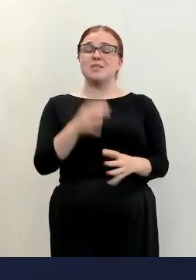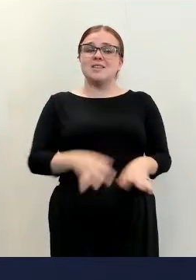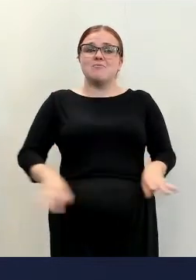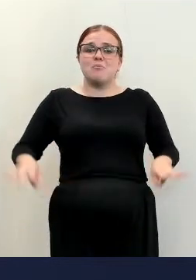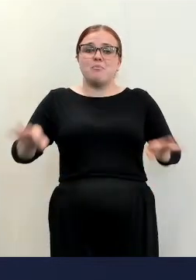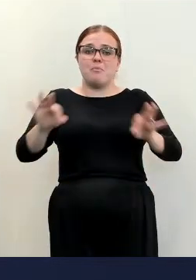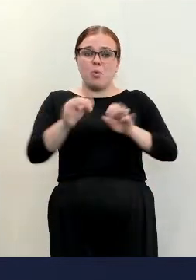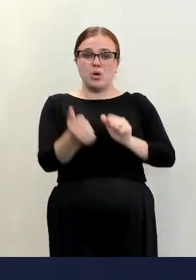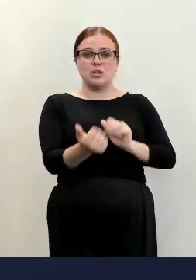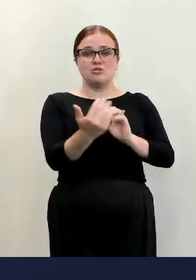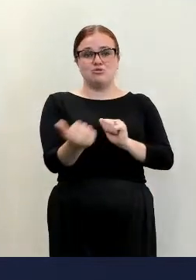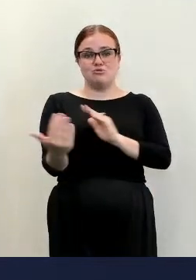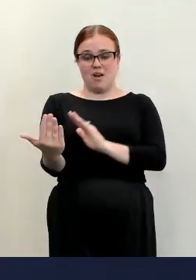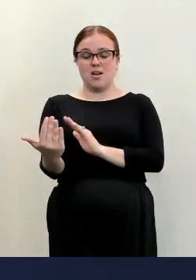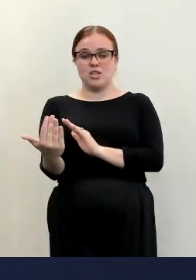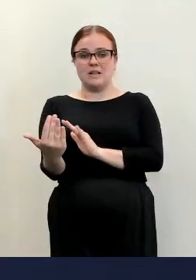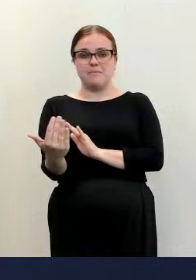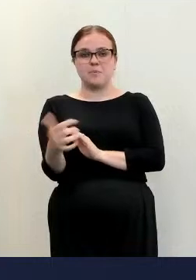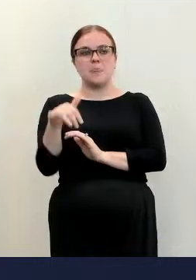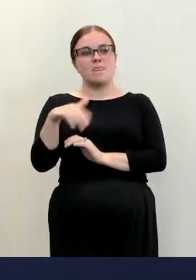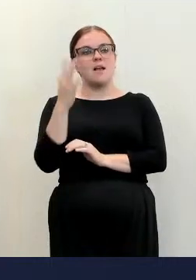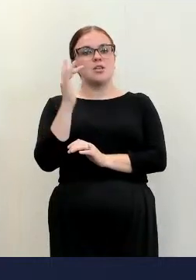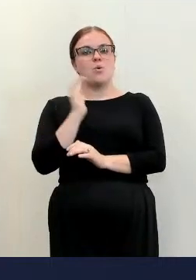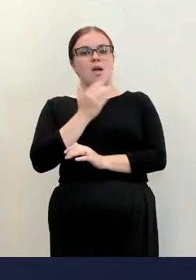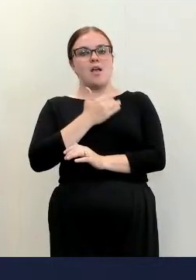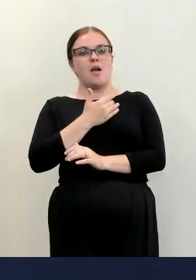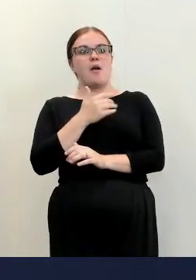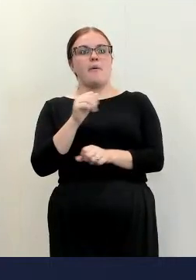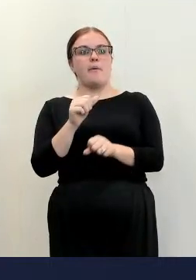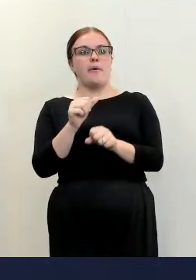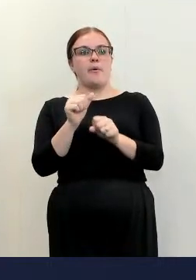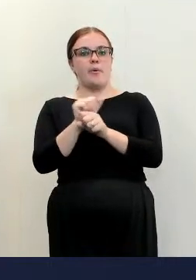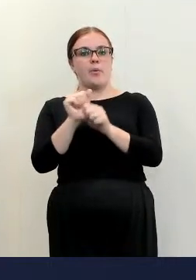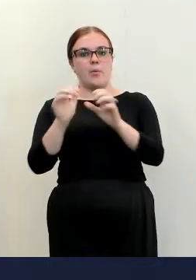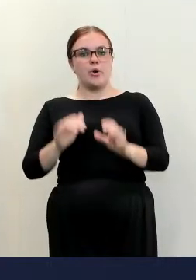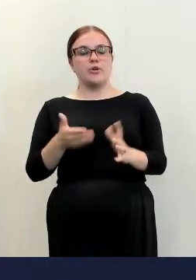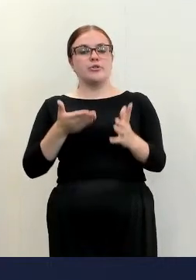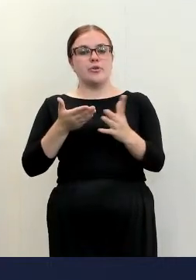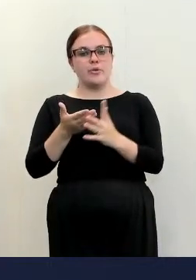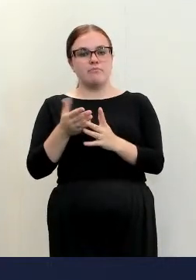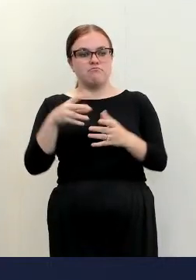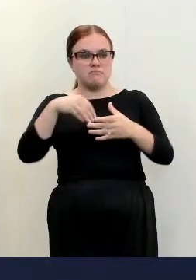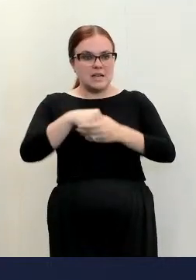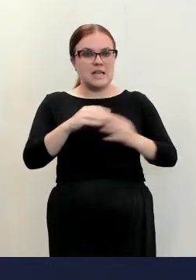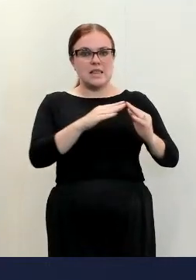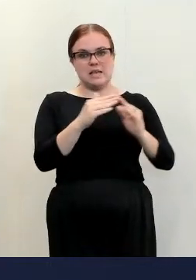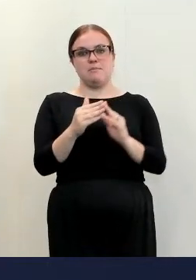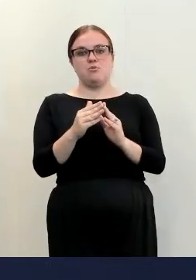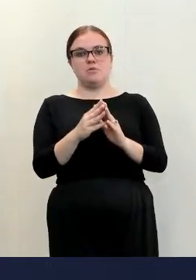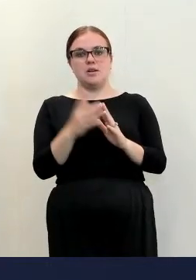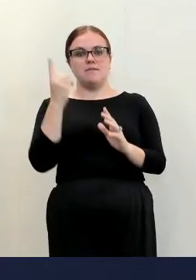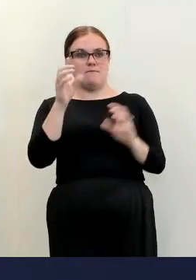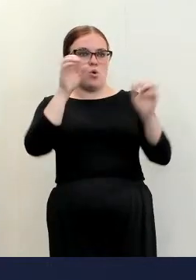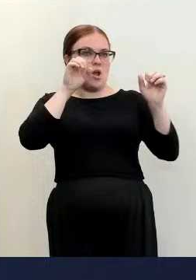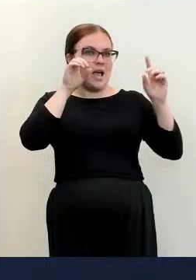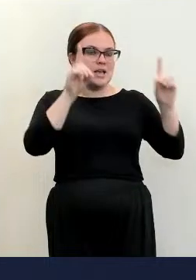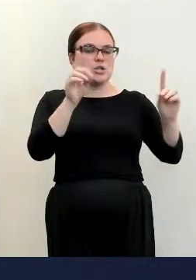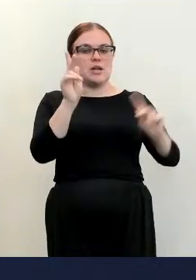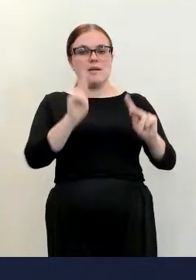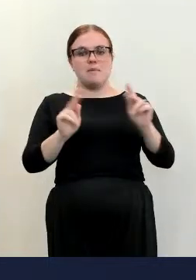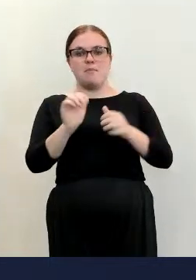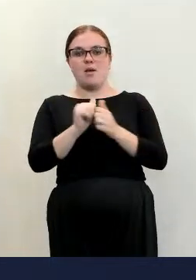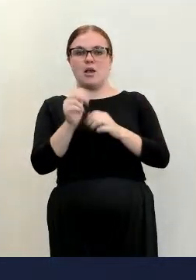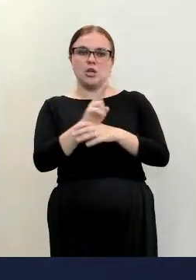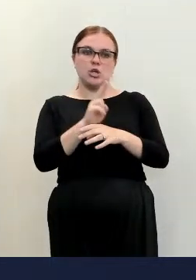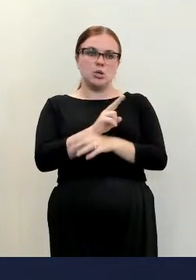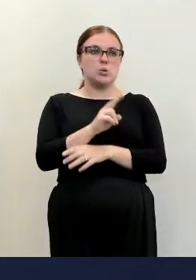important strategy, and that's why our outreach workers are out throughout the community and educating people about Narcan and the